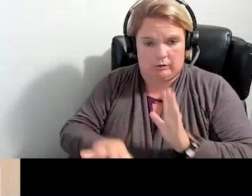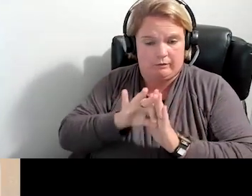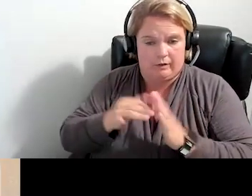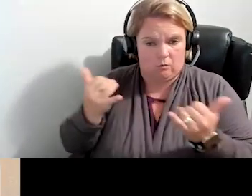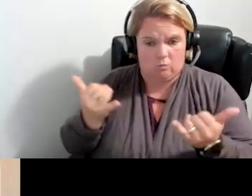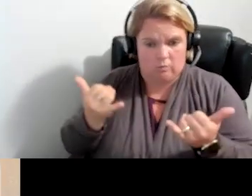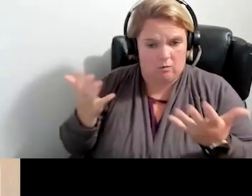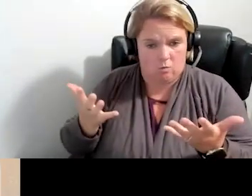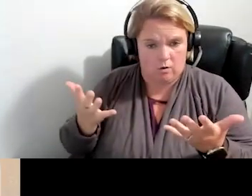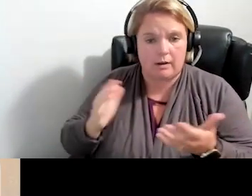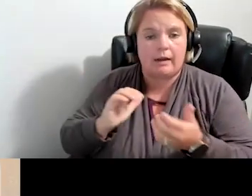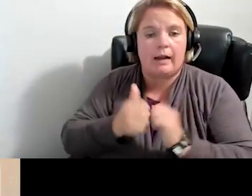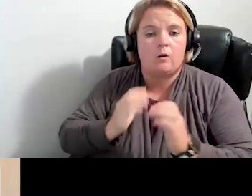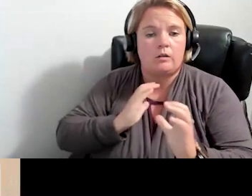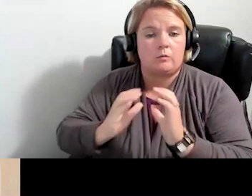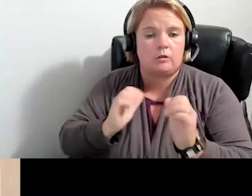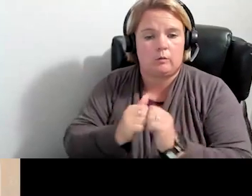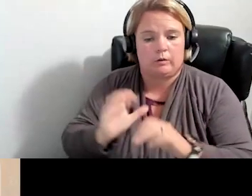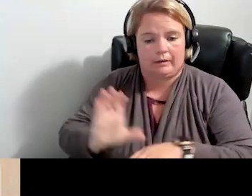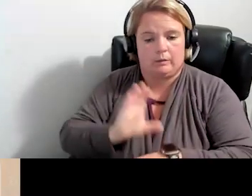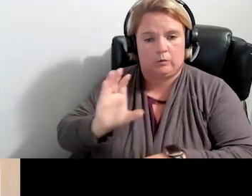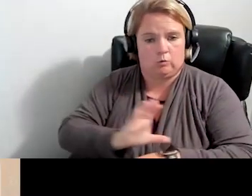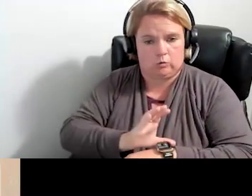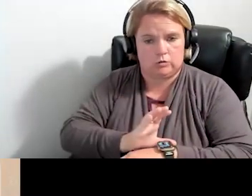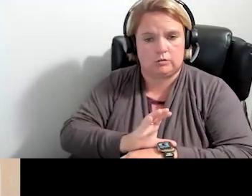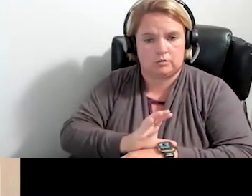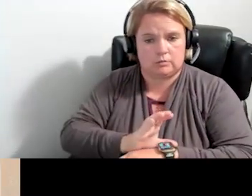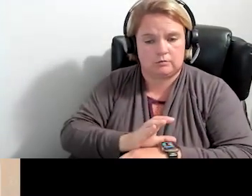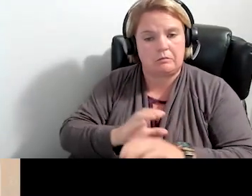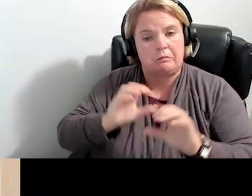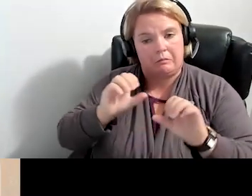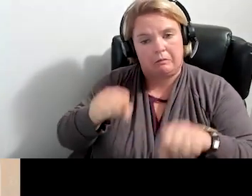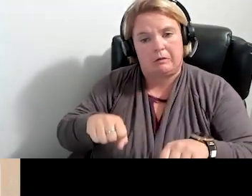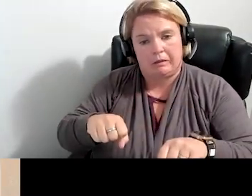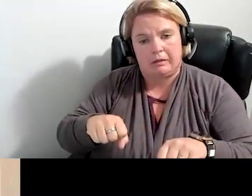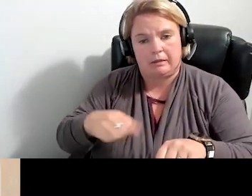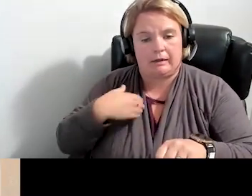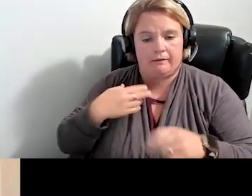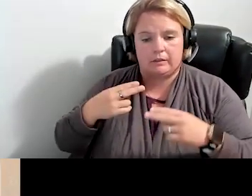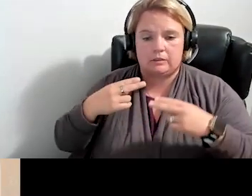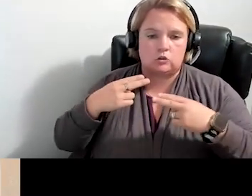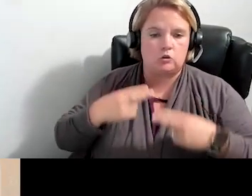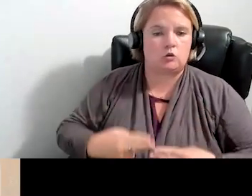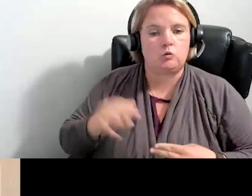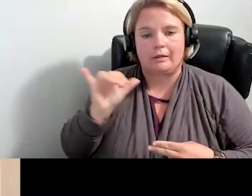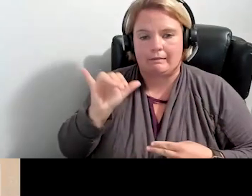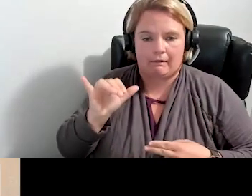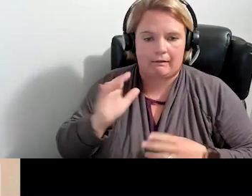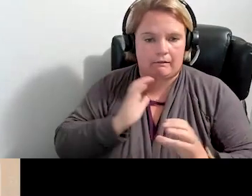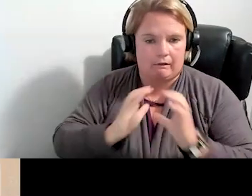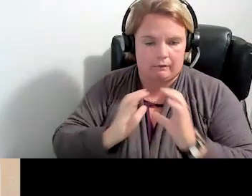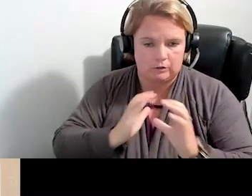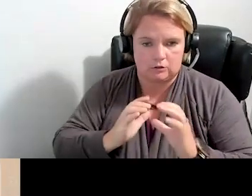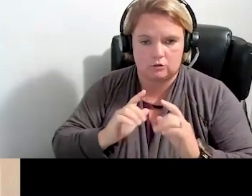different ways now that we can communicate with our computers, and our computers can now have this human-like conversation. So we interact